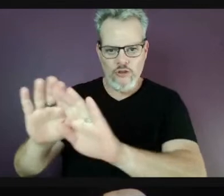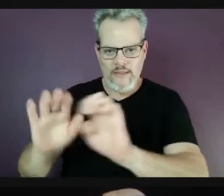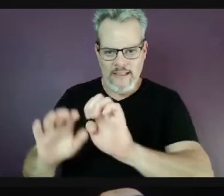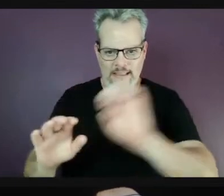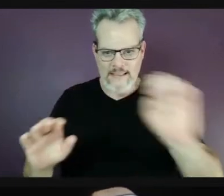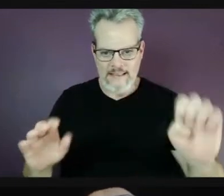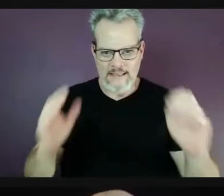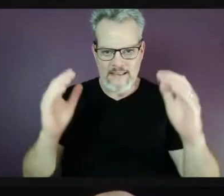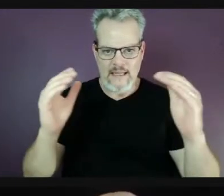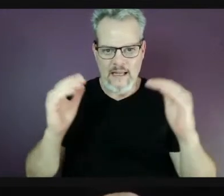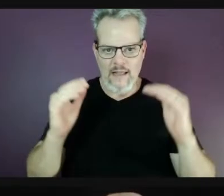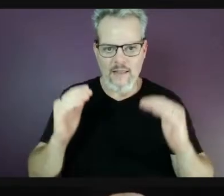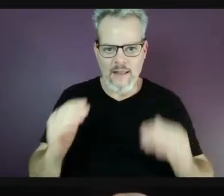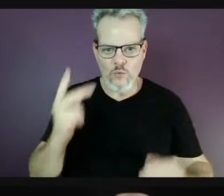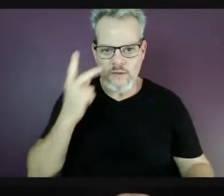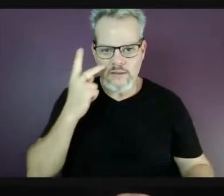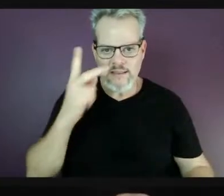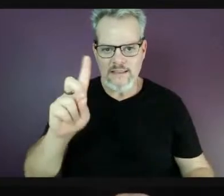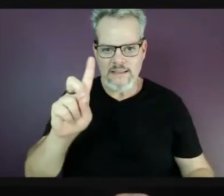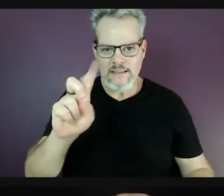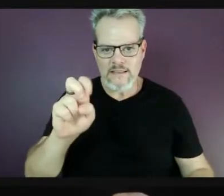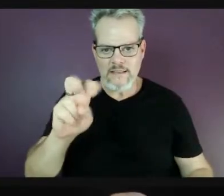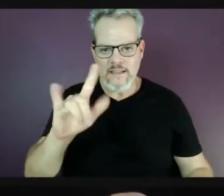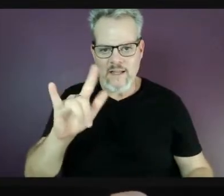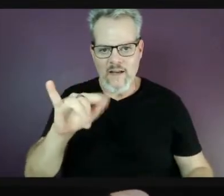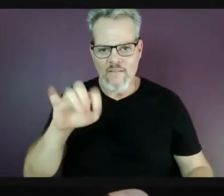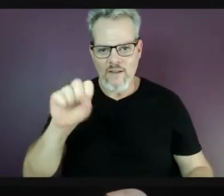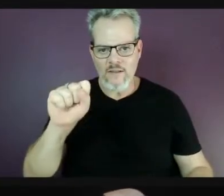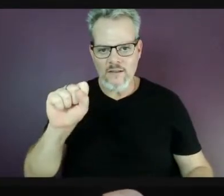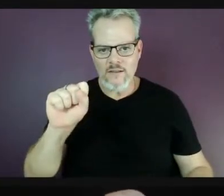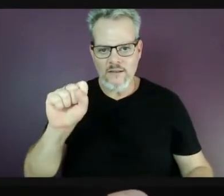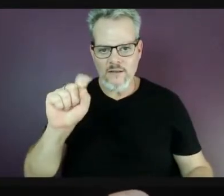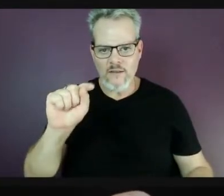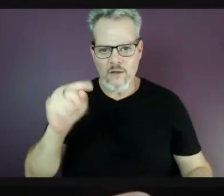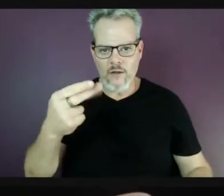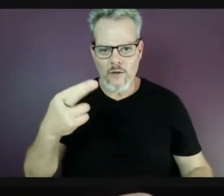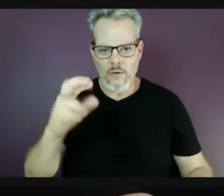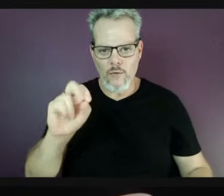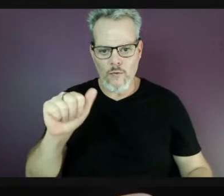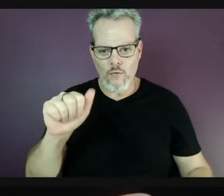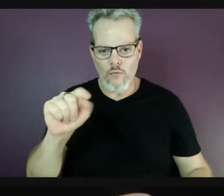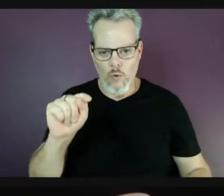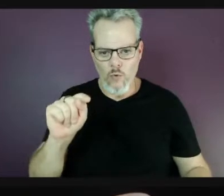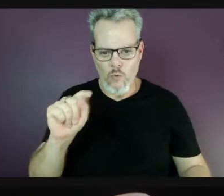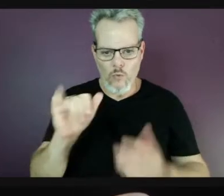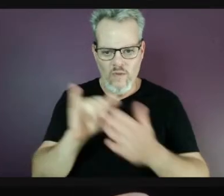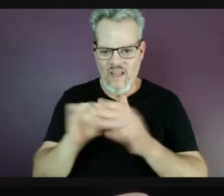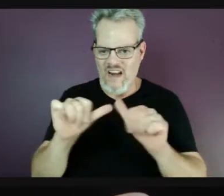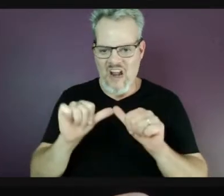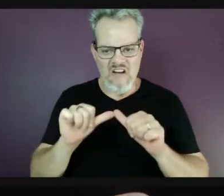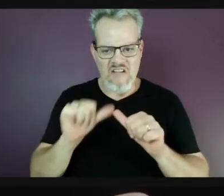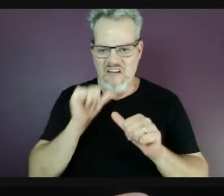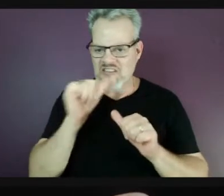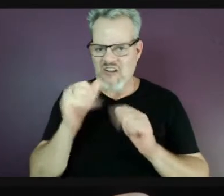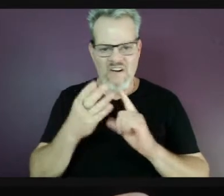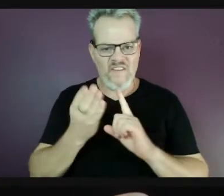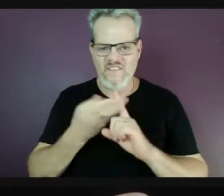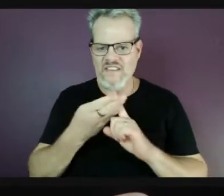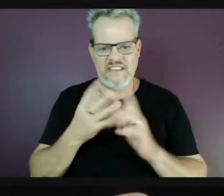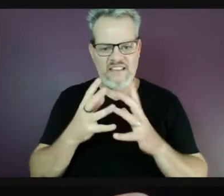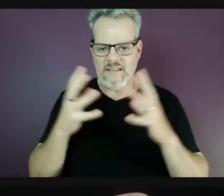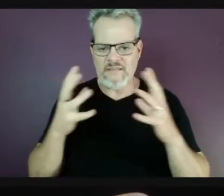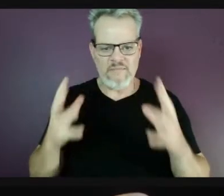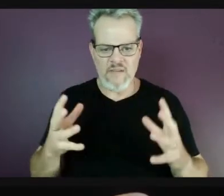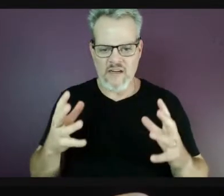And furthest over, Devil's Throat. That one is not really that convincing. If I look